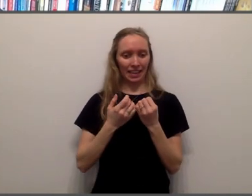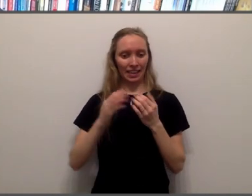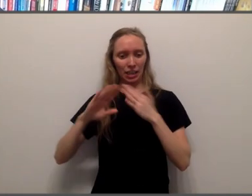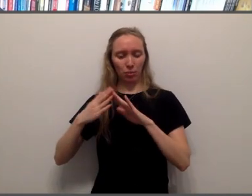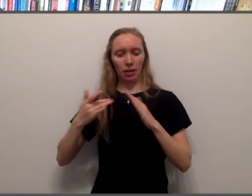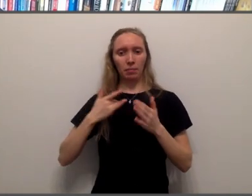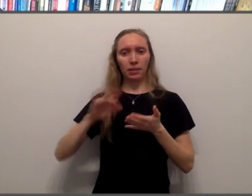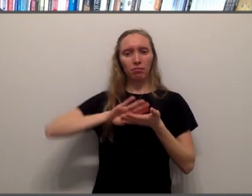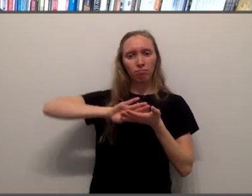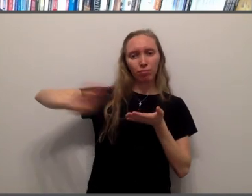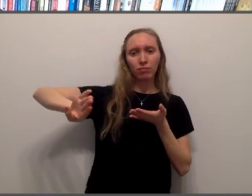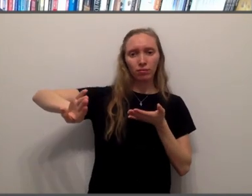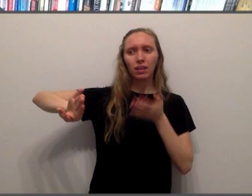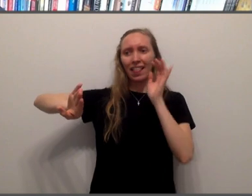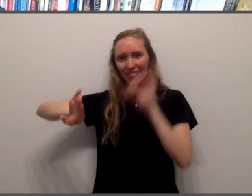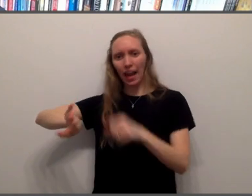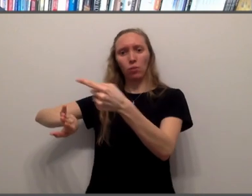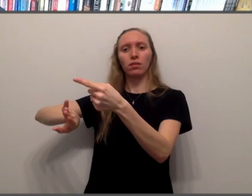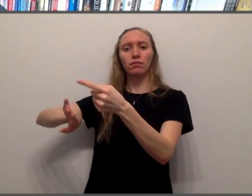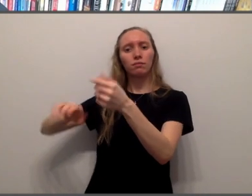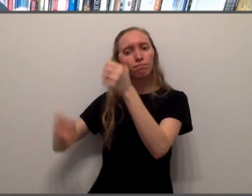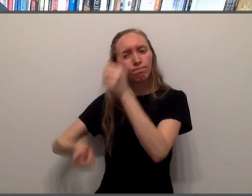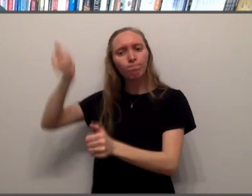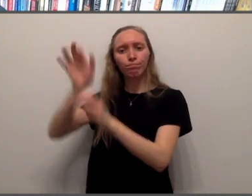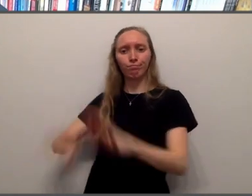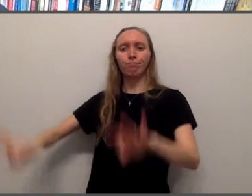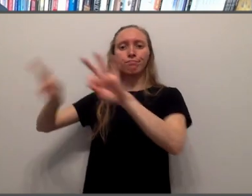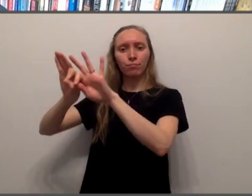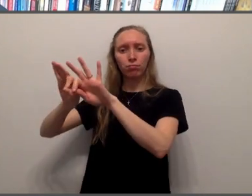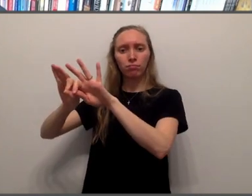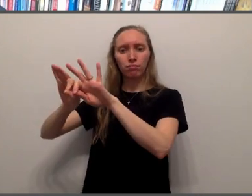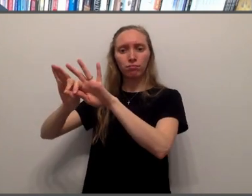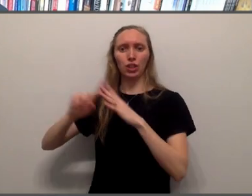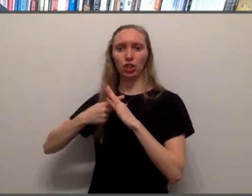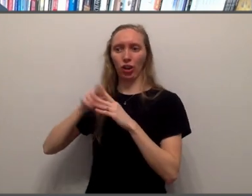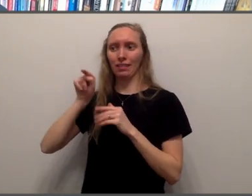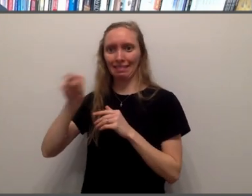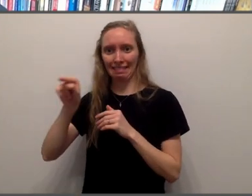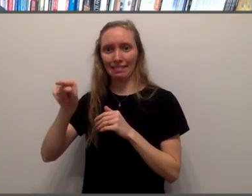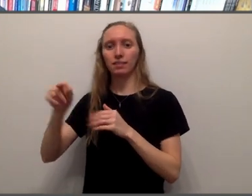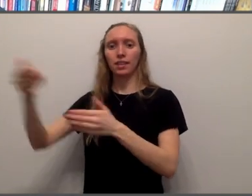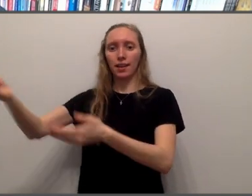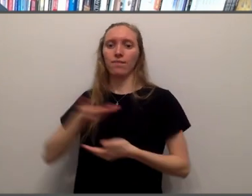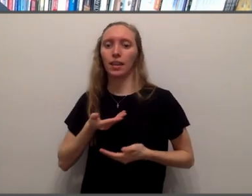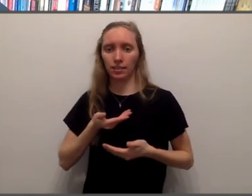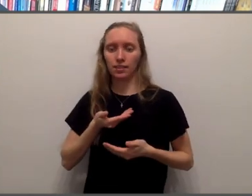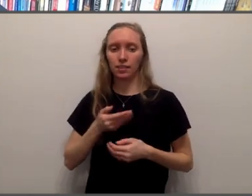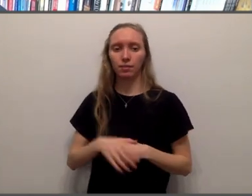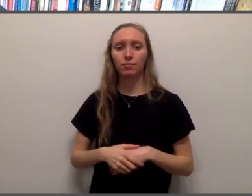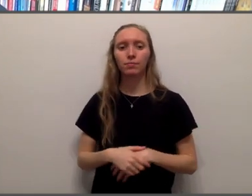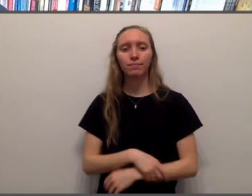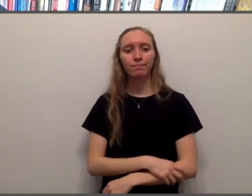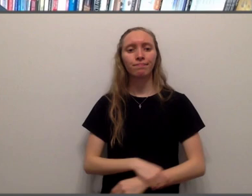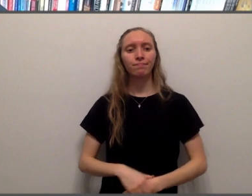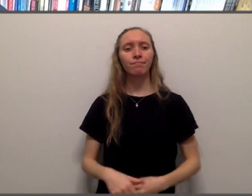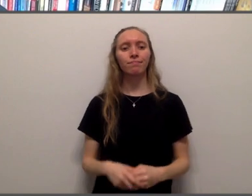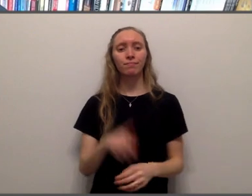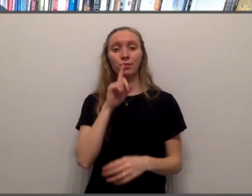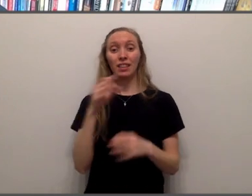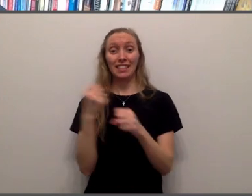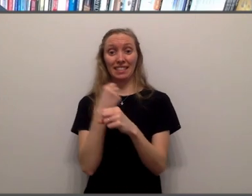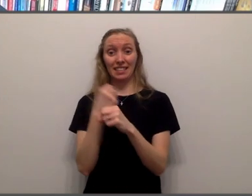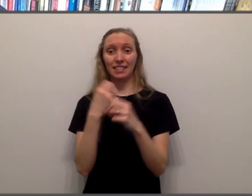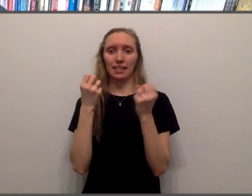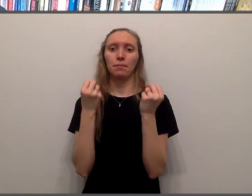that show that for most people in the disability community, being a part of the church has actually